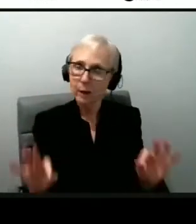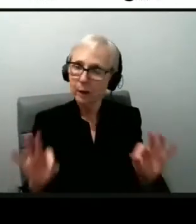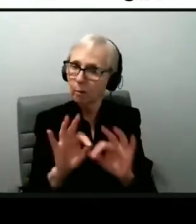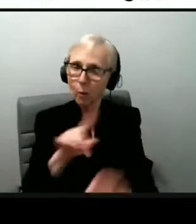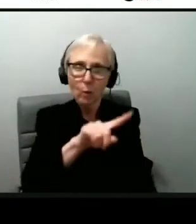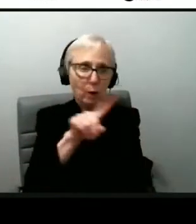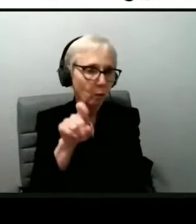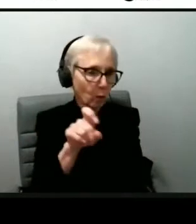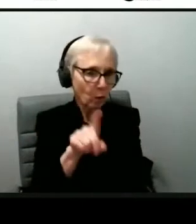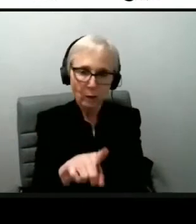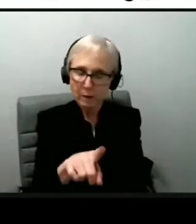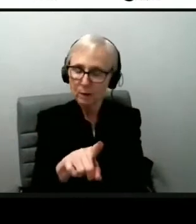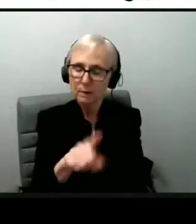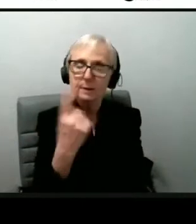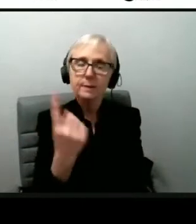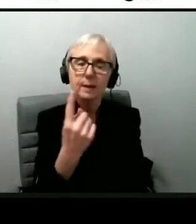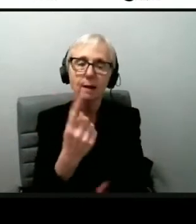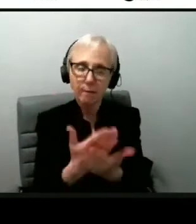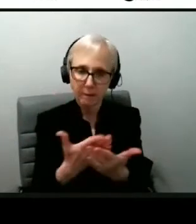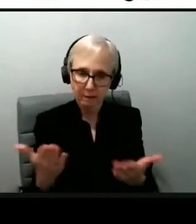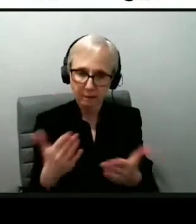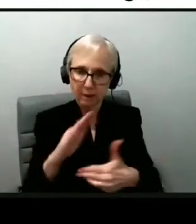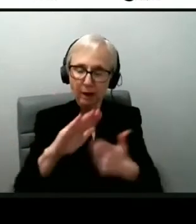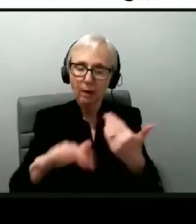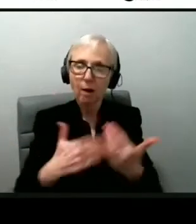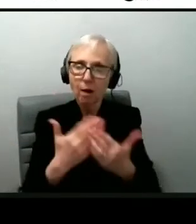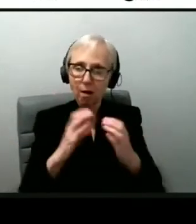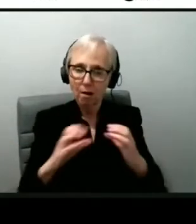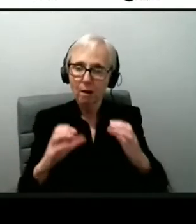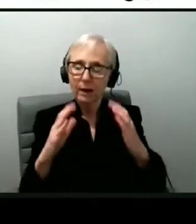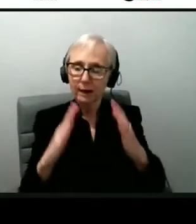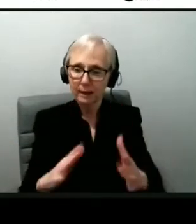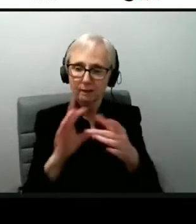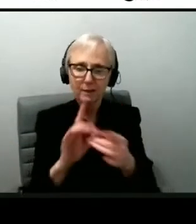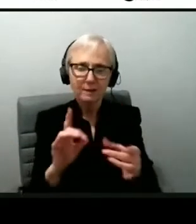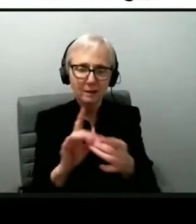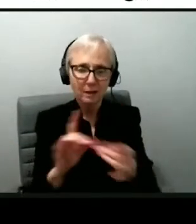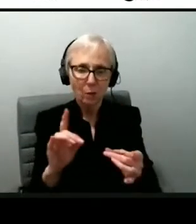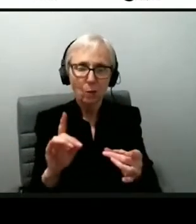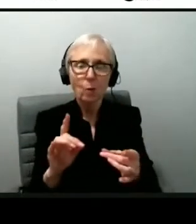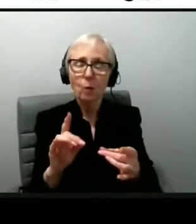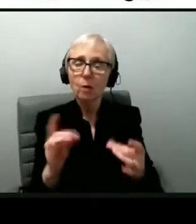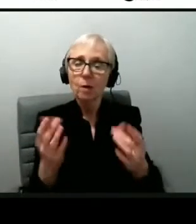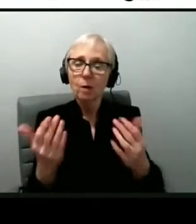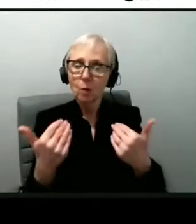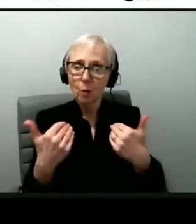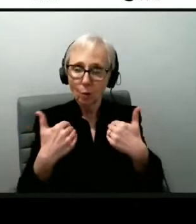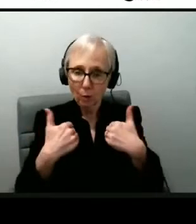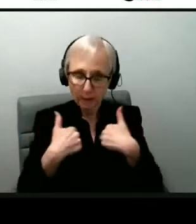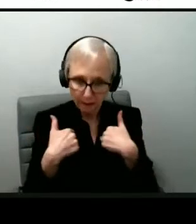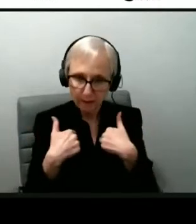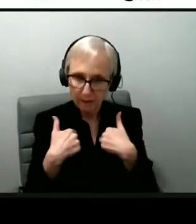that all of the candidates that have talked thus far have said. We have a constituency of